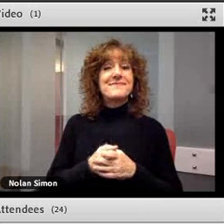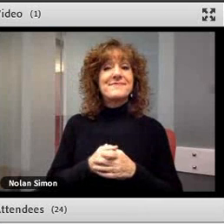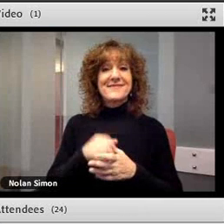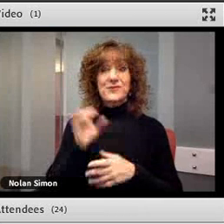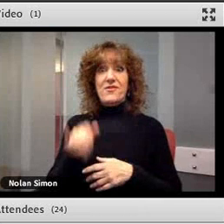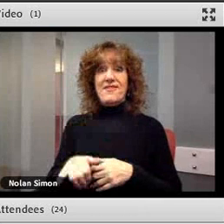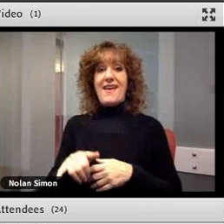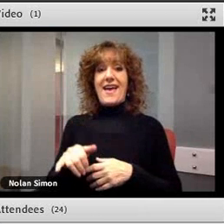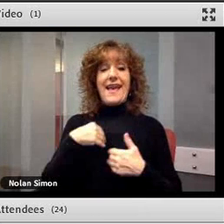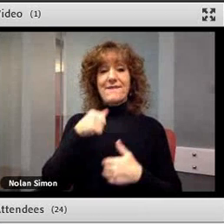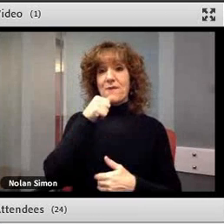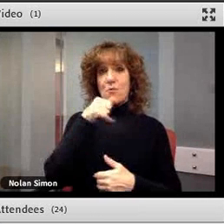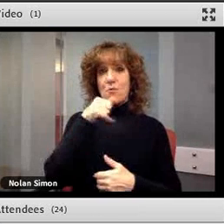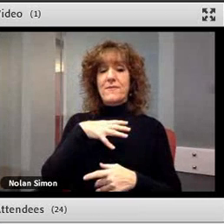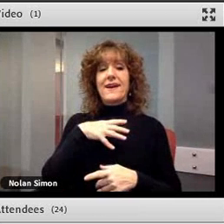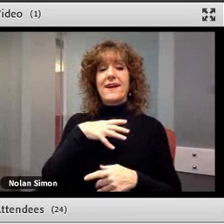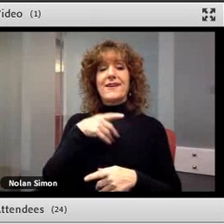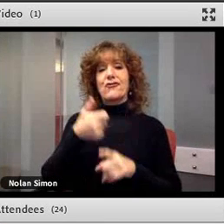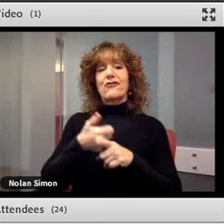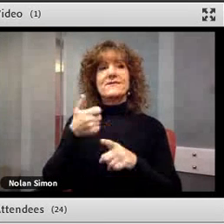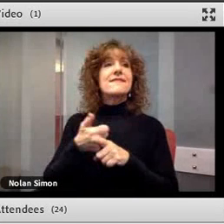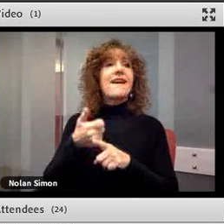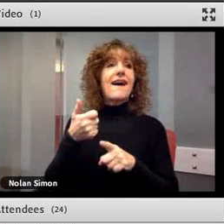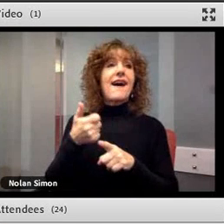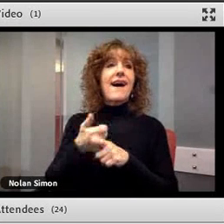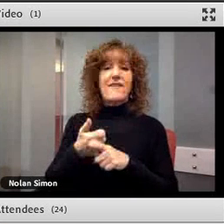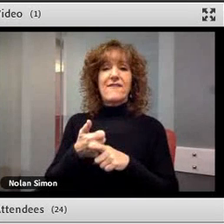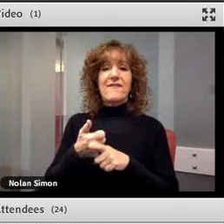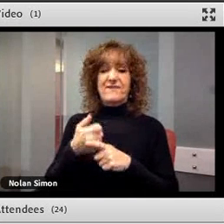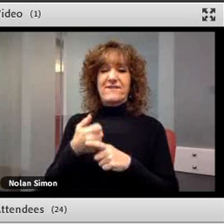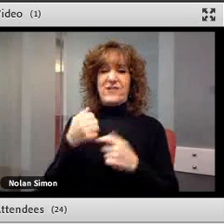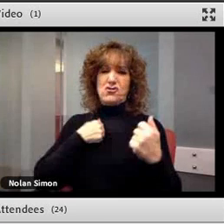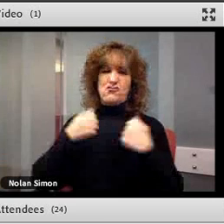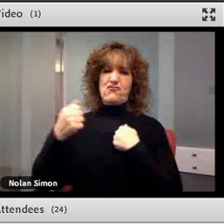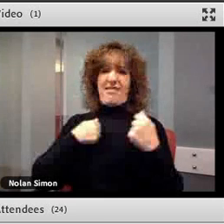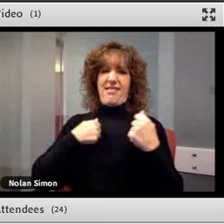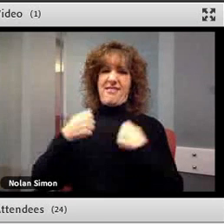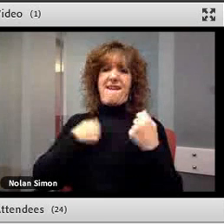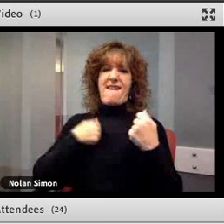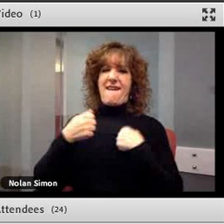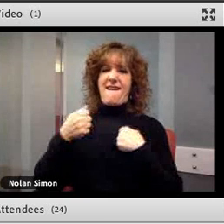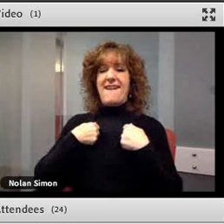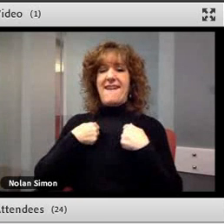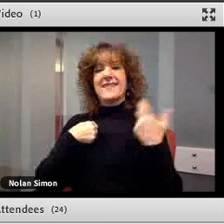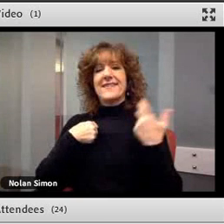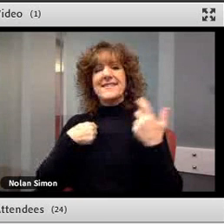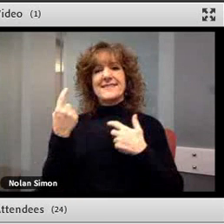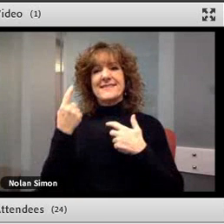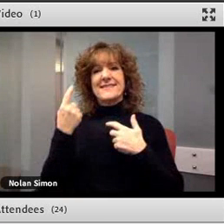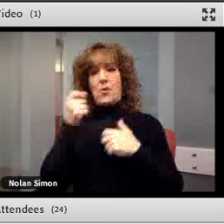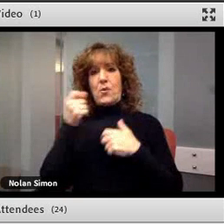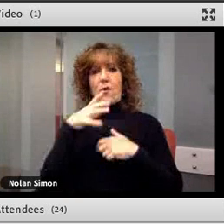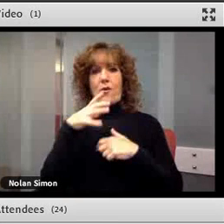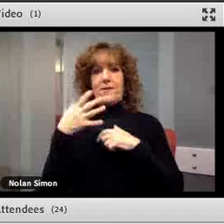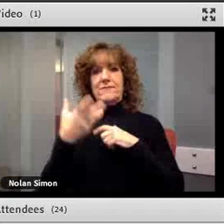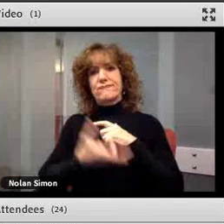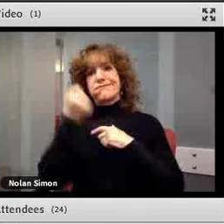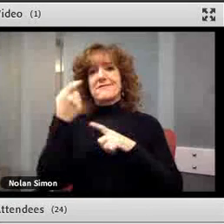So this one, we have a woman being rescued from a gorilla. Normally you will hear sirens going off